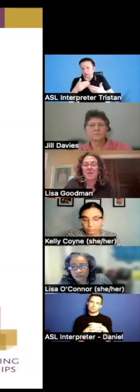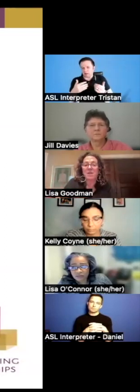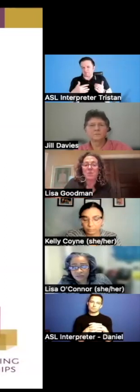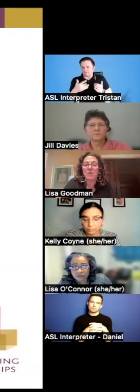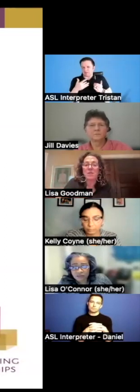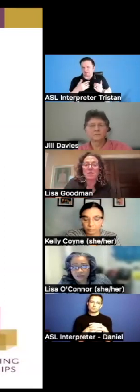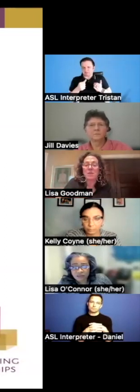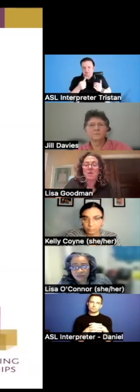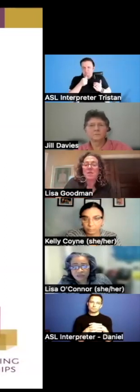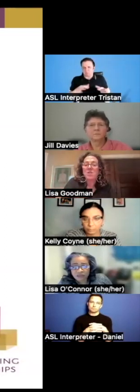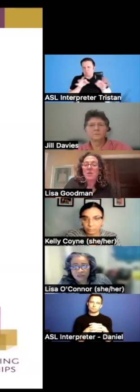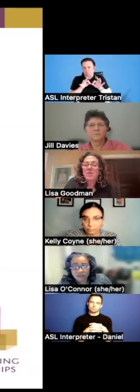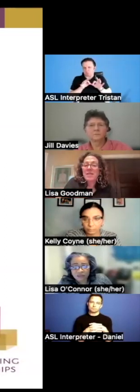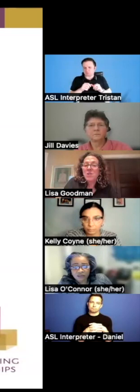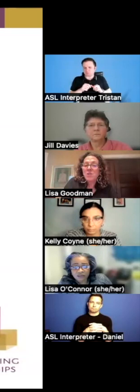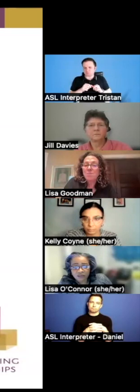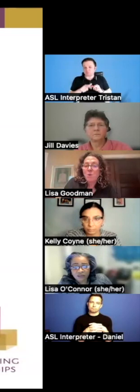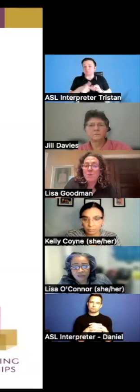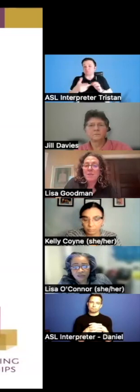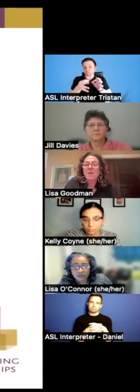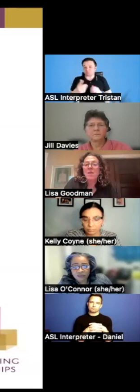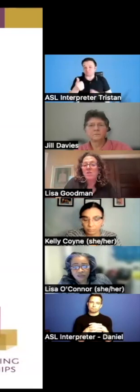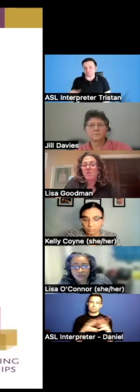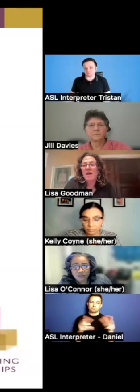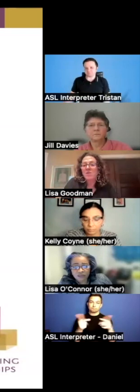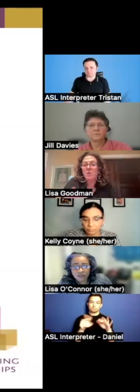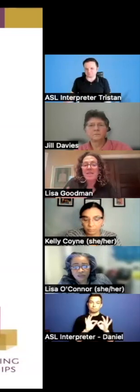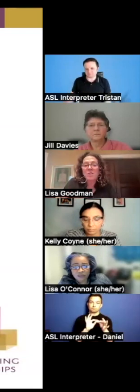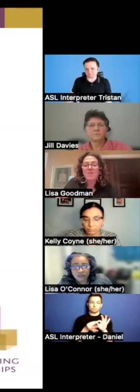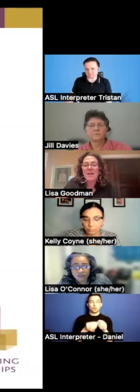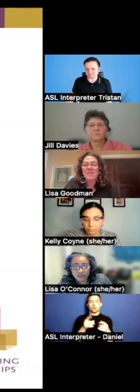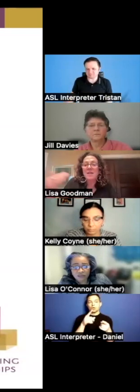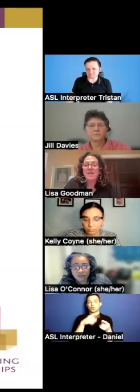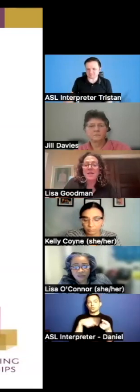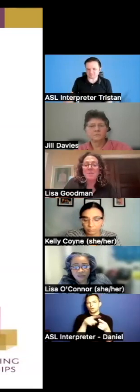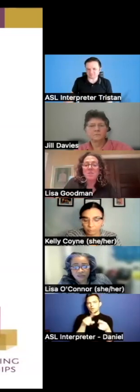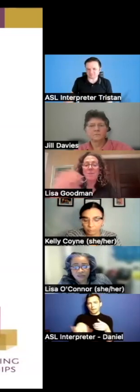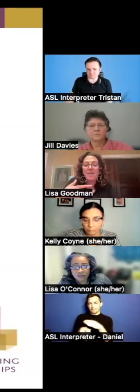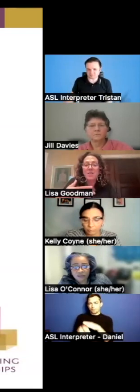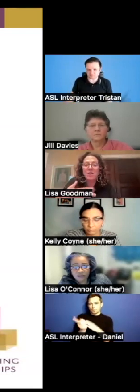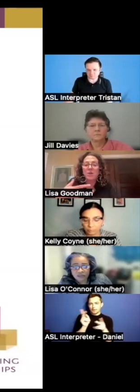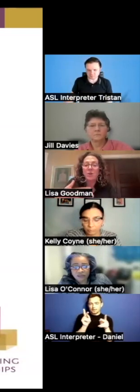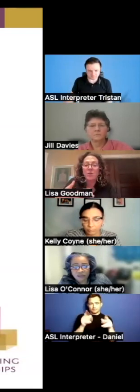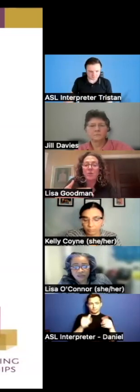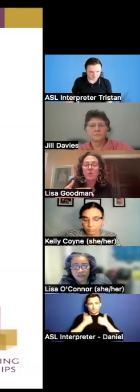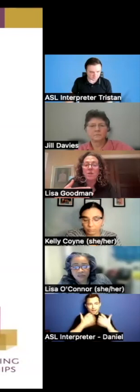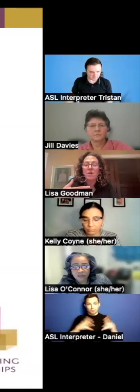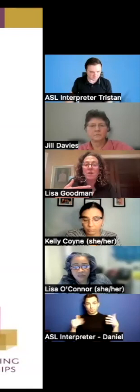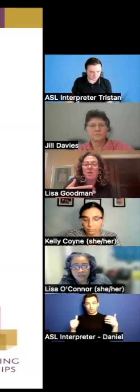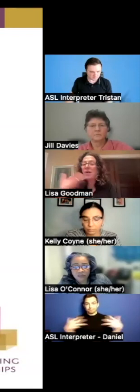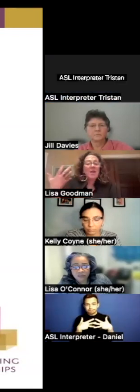mattering to anyone. So in the dangerous moment, when survivors were terrified and unable to manage on their